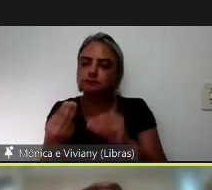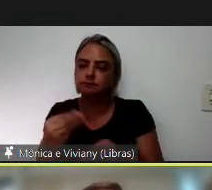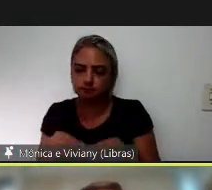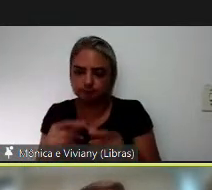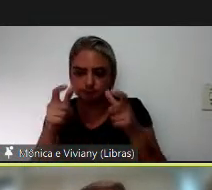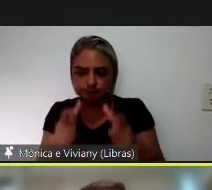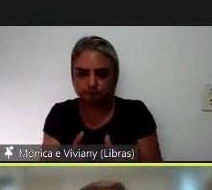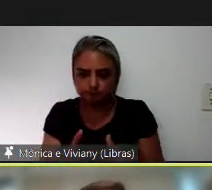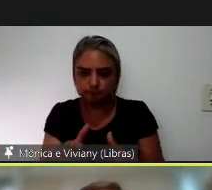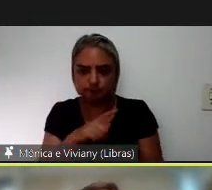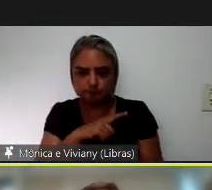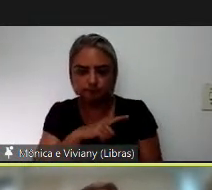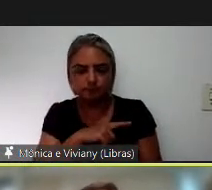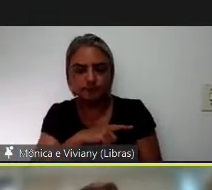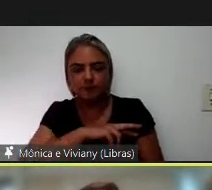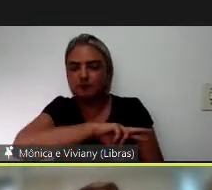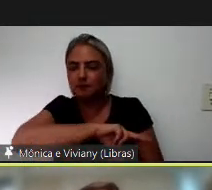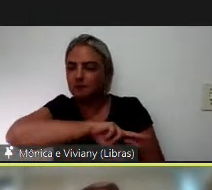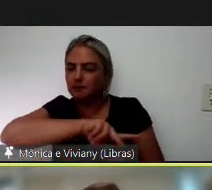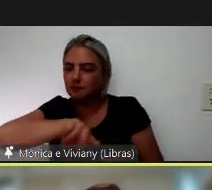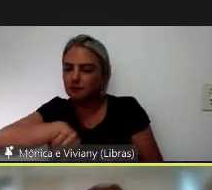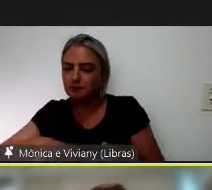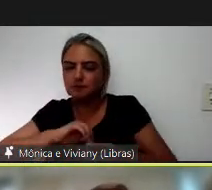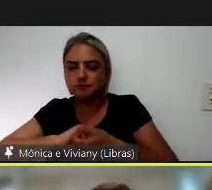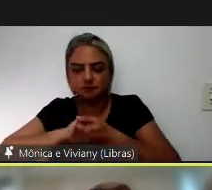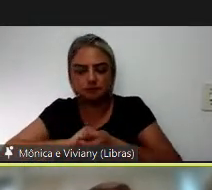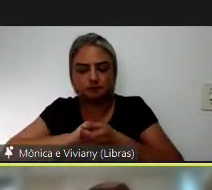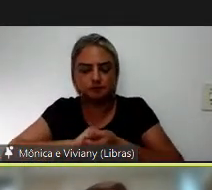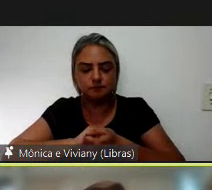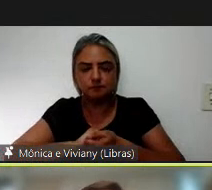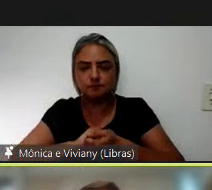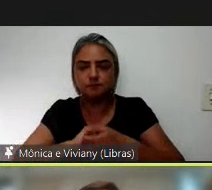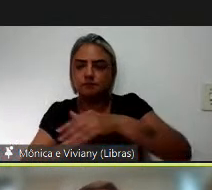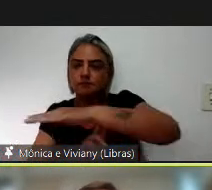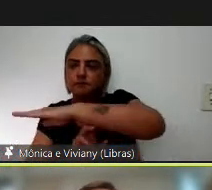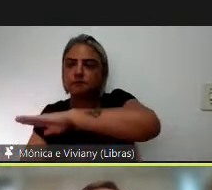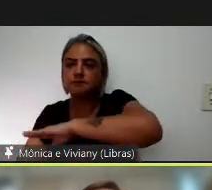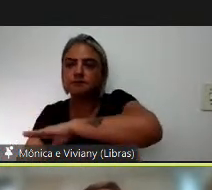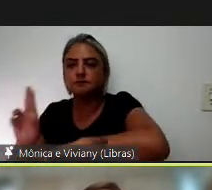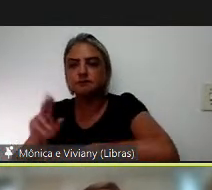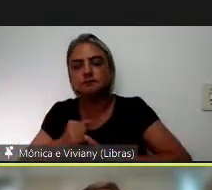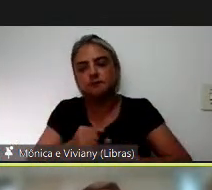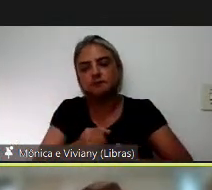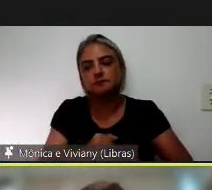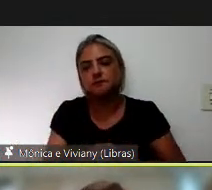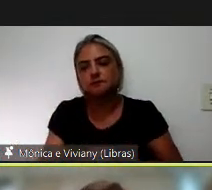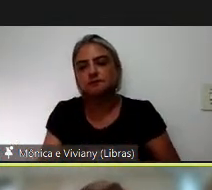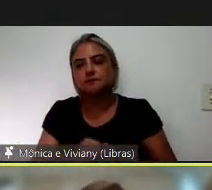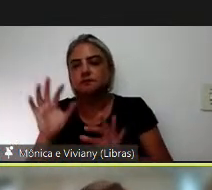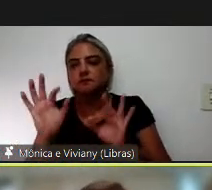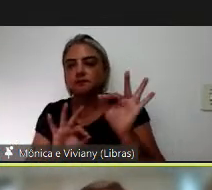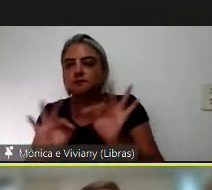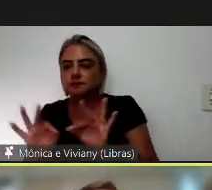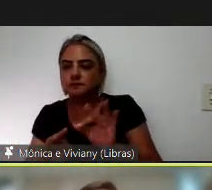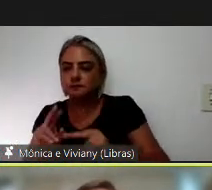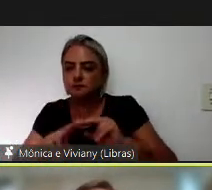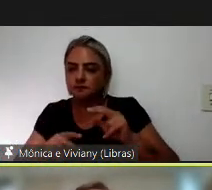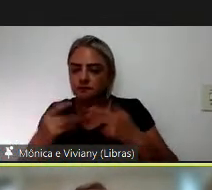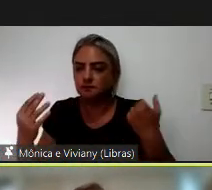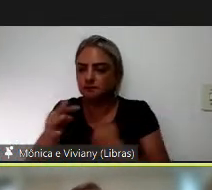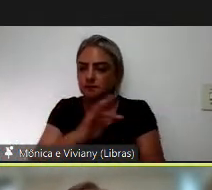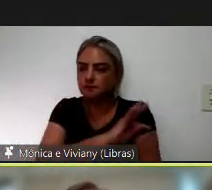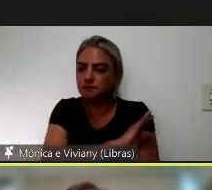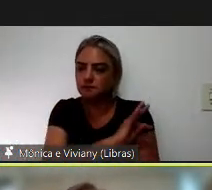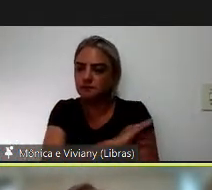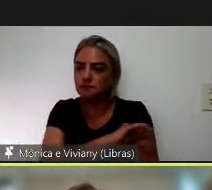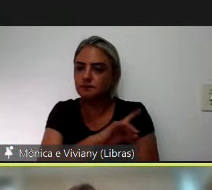of implementing local areas. So we have several partners in the city that support us